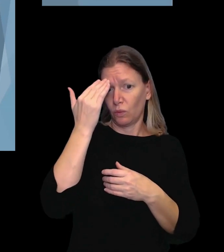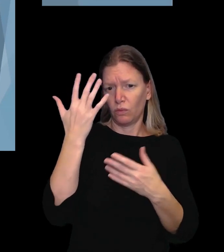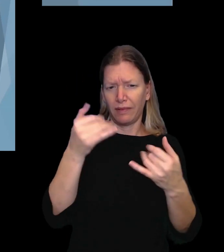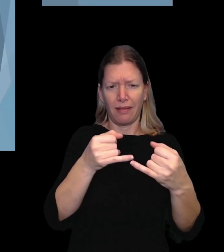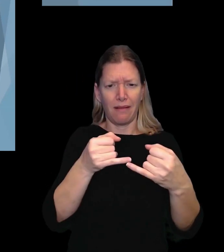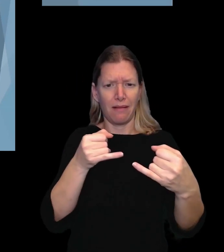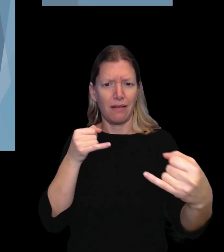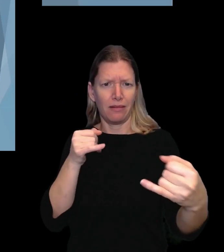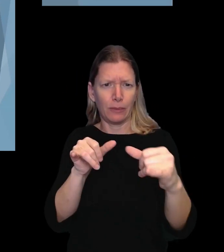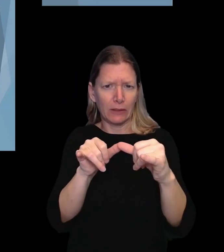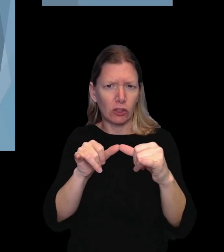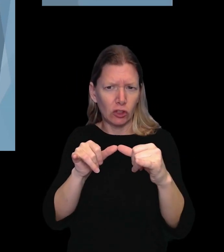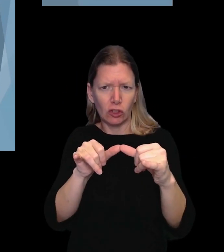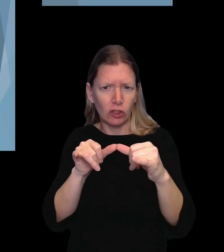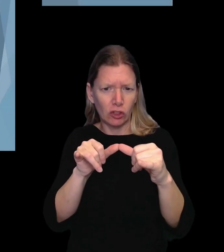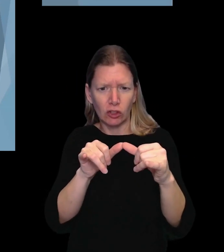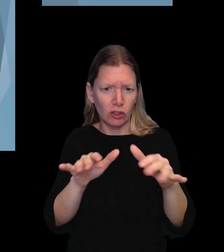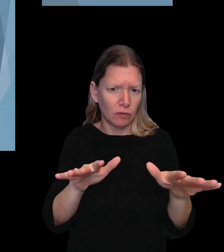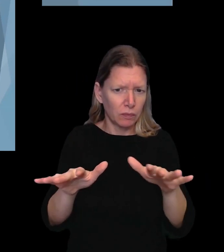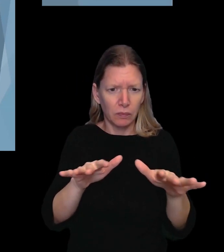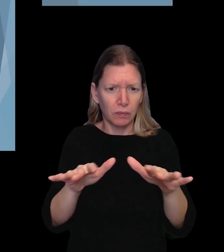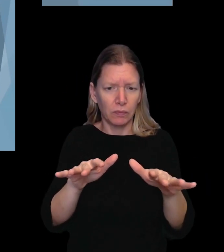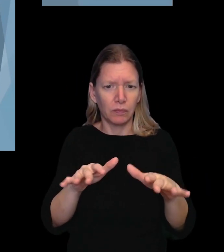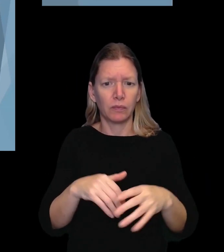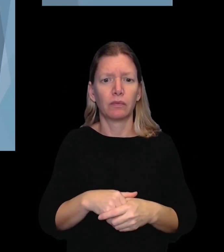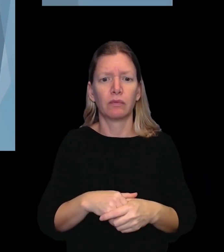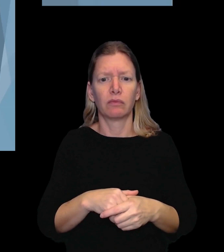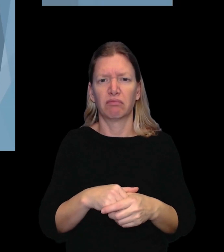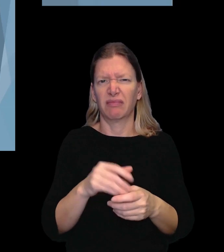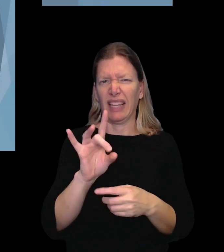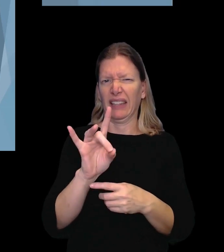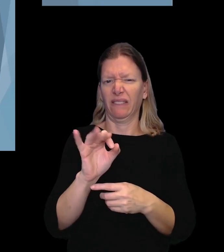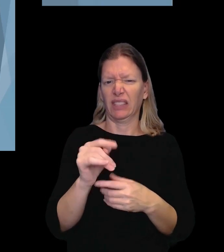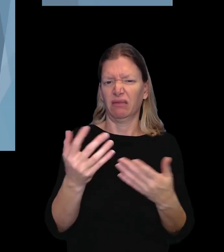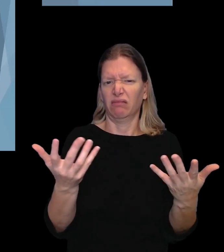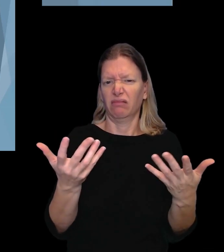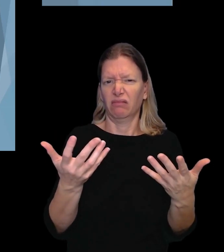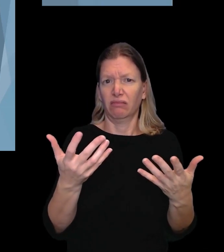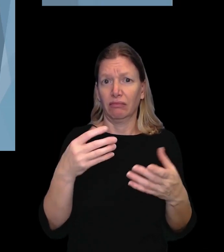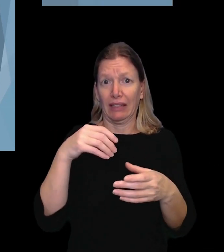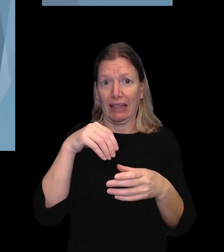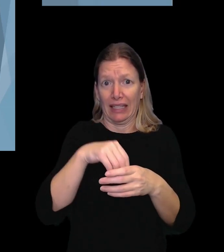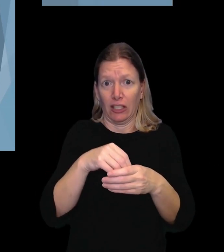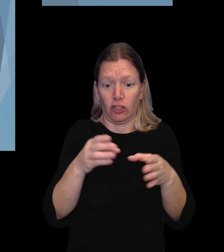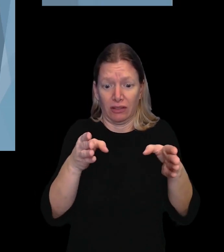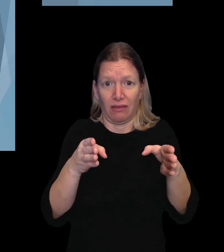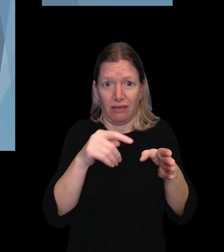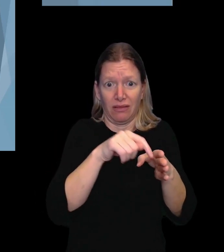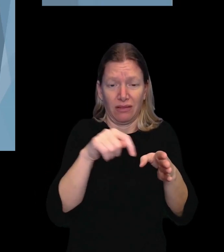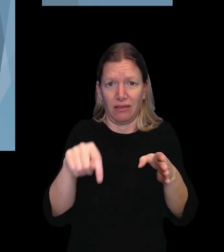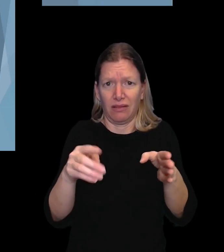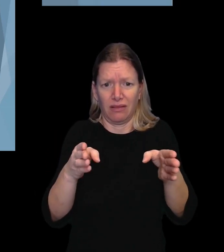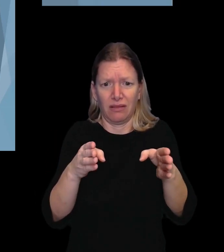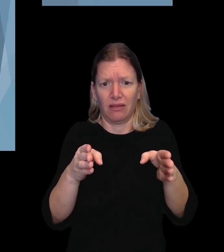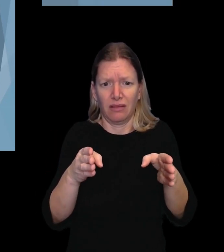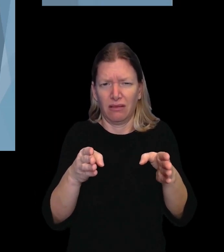Kathy wanted to know what side of the line are we measuring to get the 8 feet? Is it the inner side